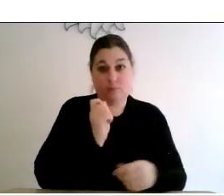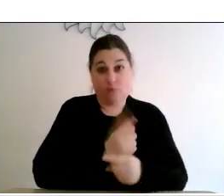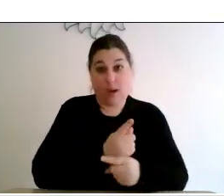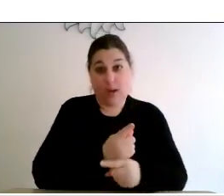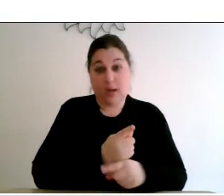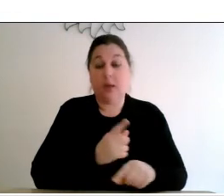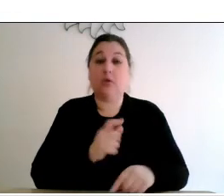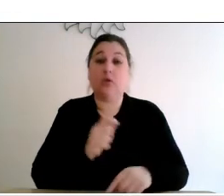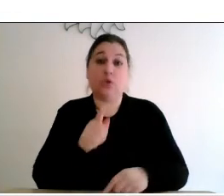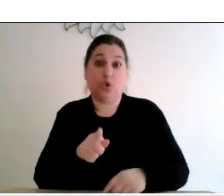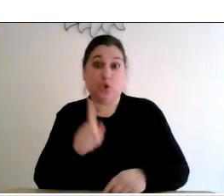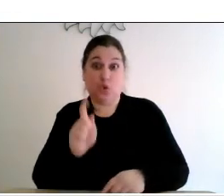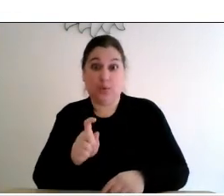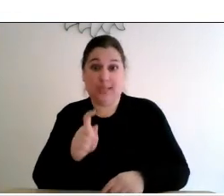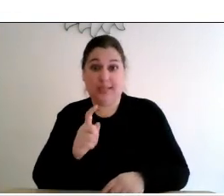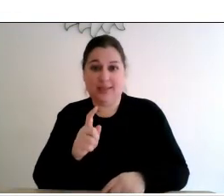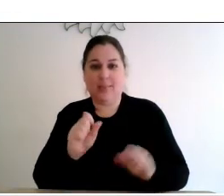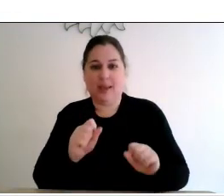has.